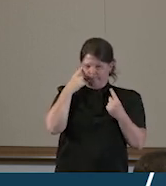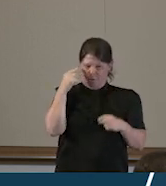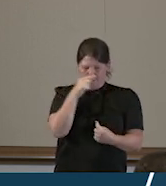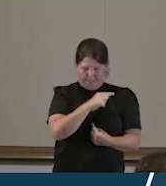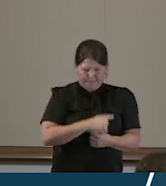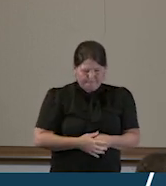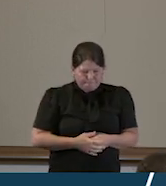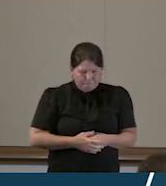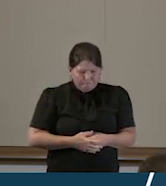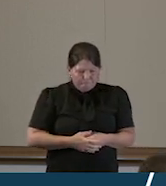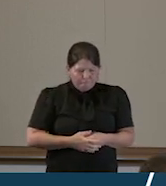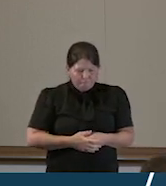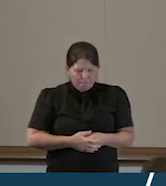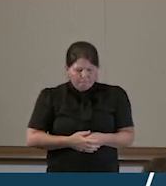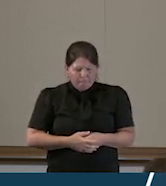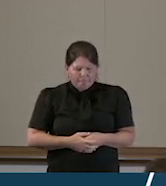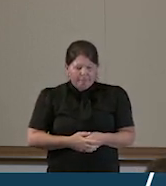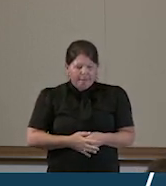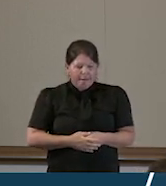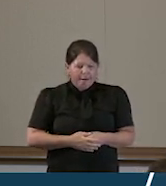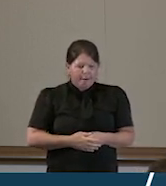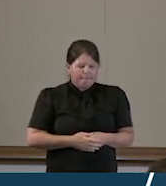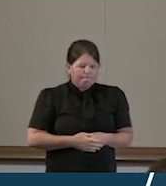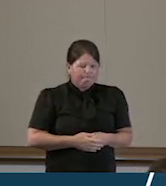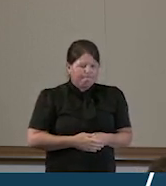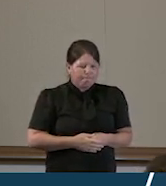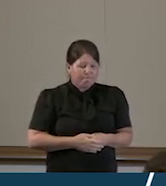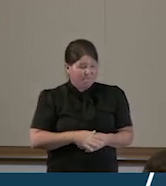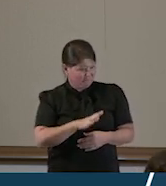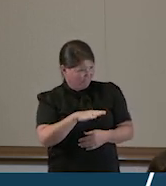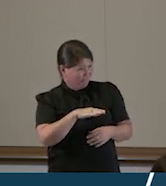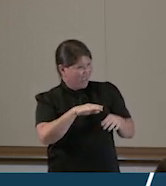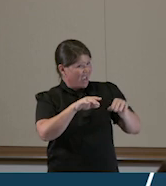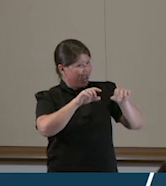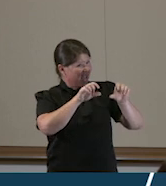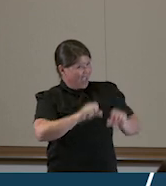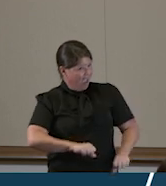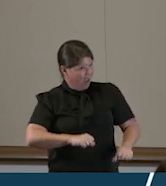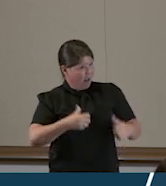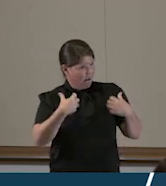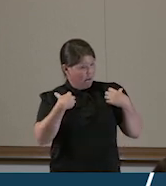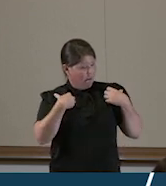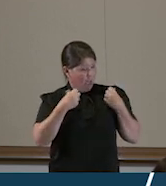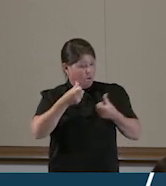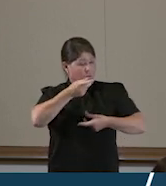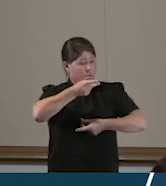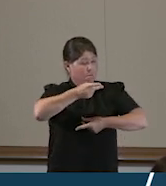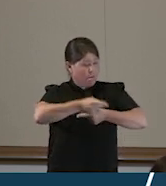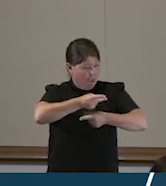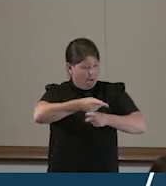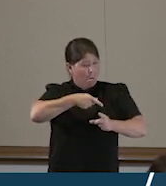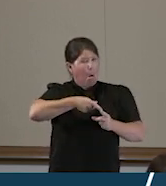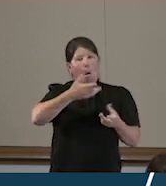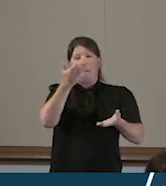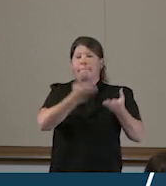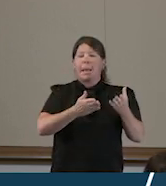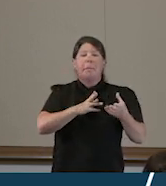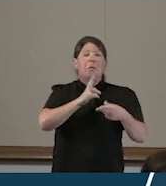there could be 1 or 2 people for the medical and another 2 Yes. Yeah. for